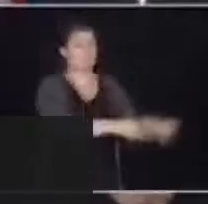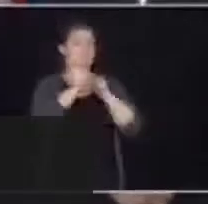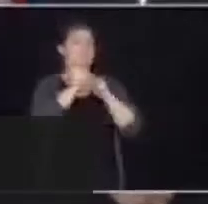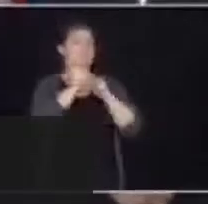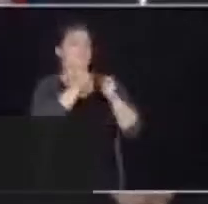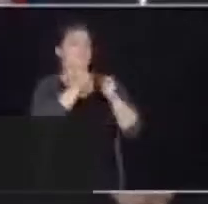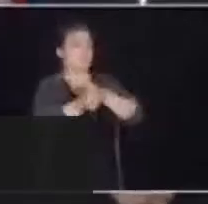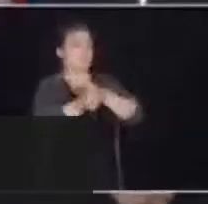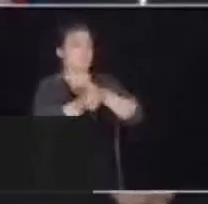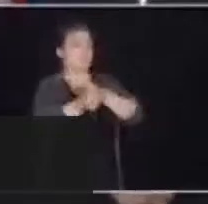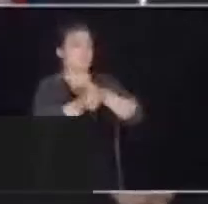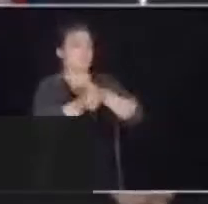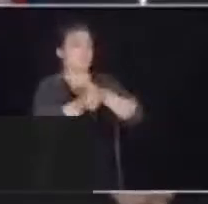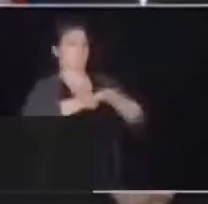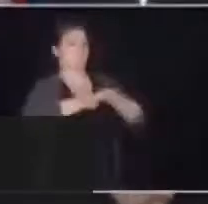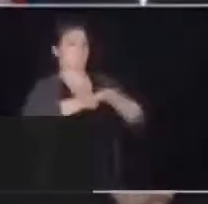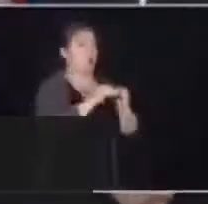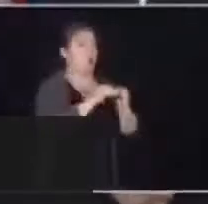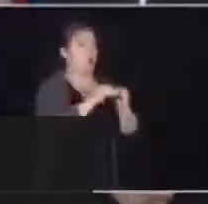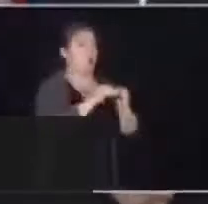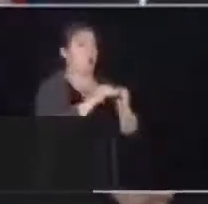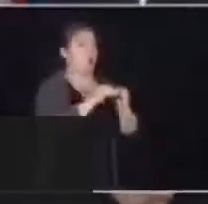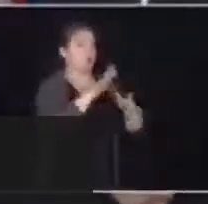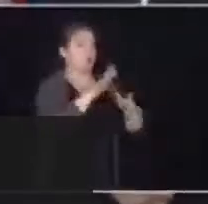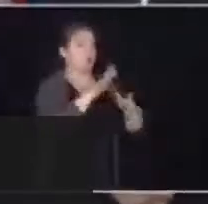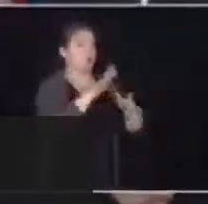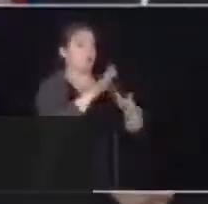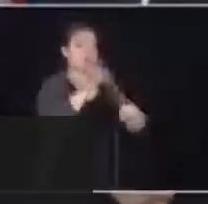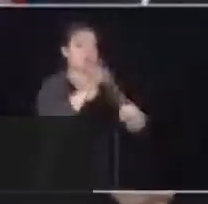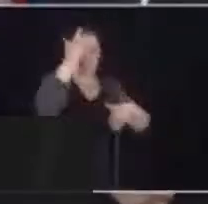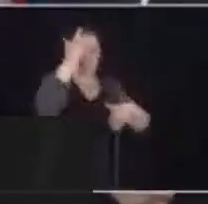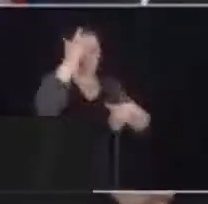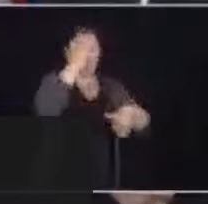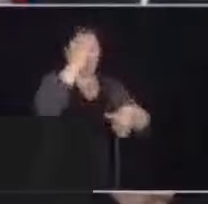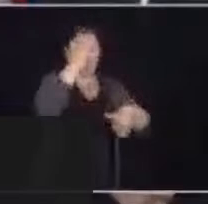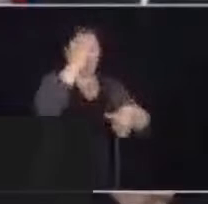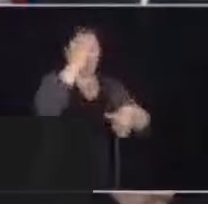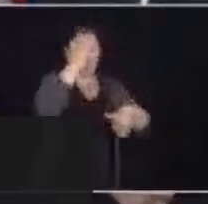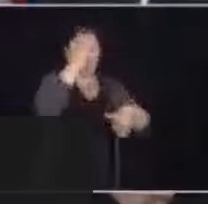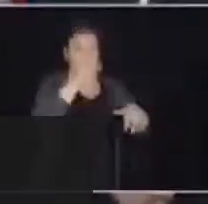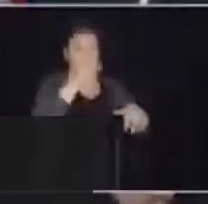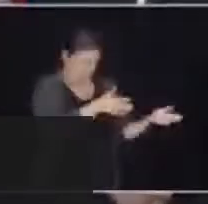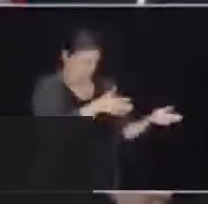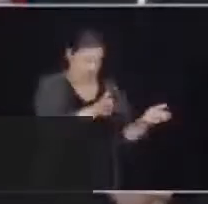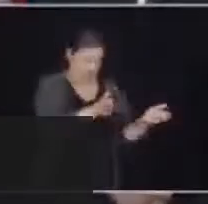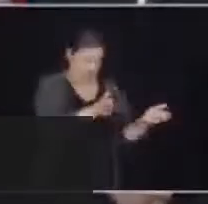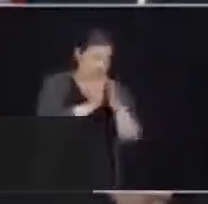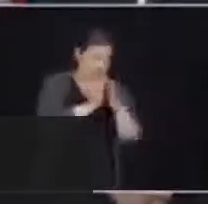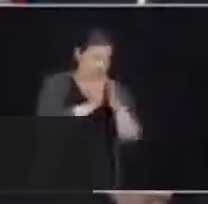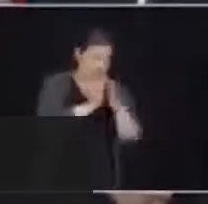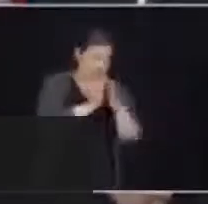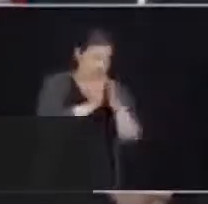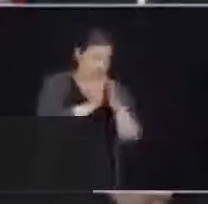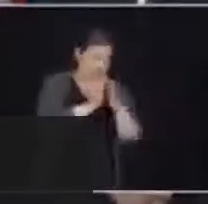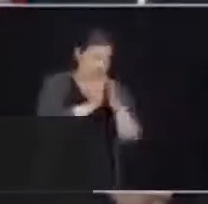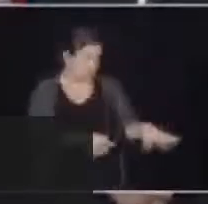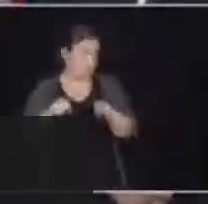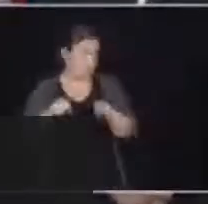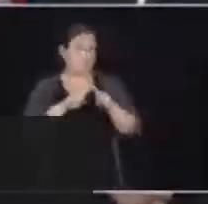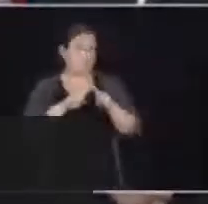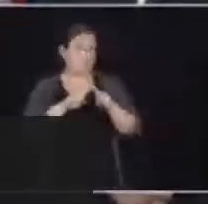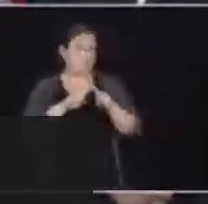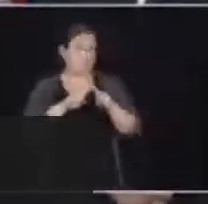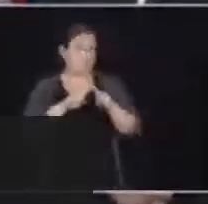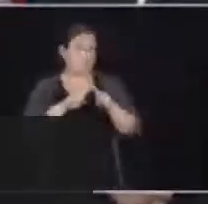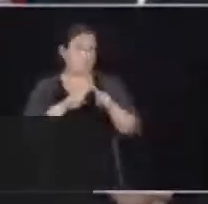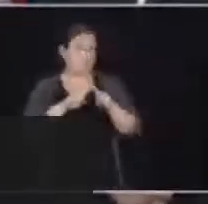County. Yesterday, they said they're still waiting on a response. And Leamington's mayor suggests it'll take weeks to get these outbreaks under control. So will the province